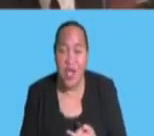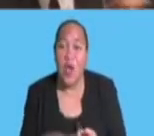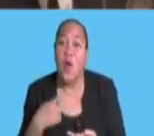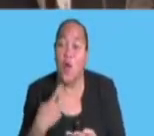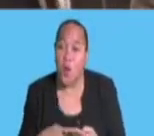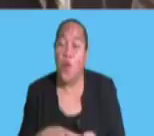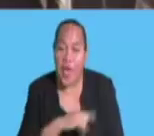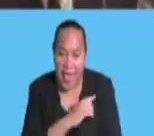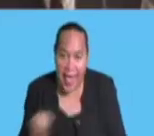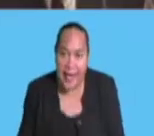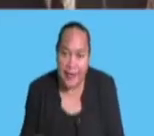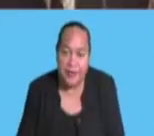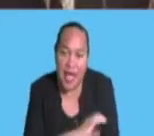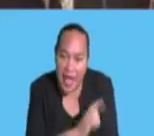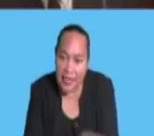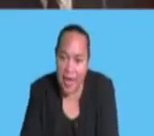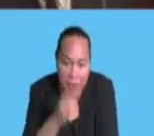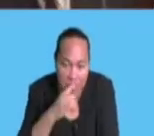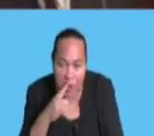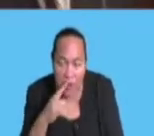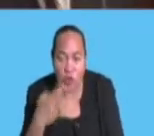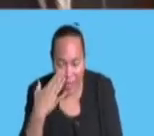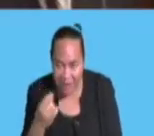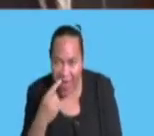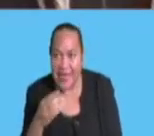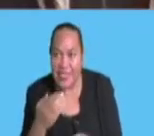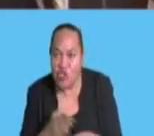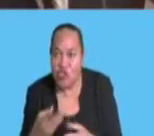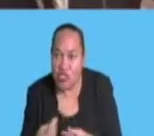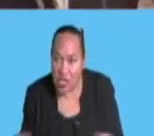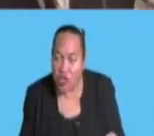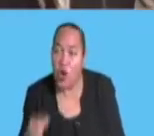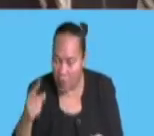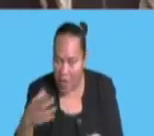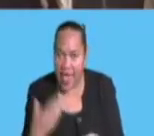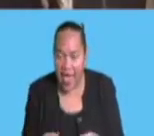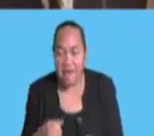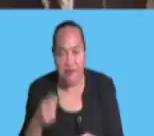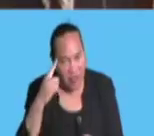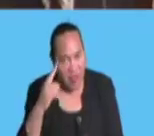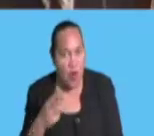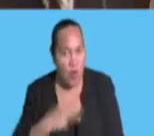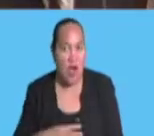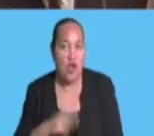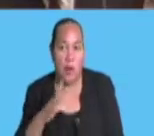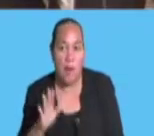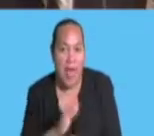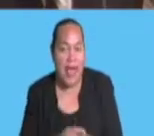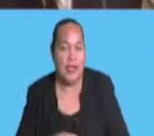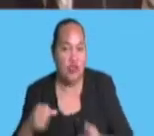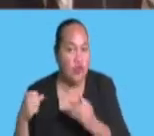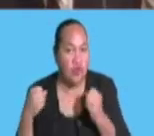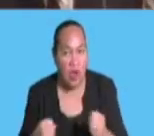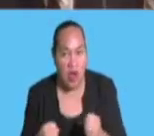we energize the people that work for us so they can find new solutions. We have the edge to make tough decisions, and we